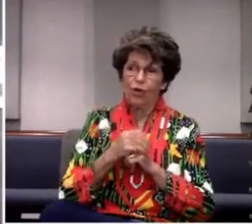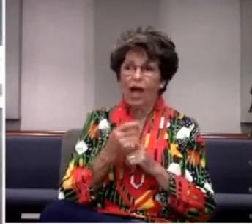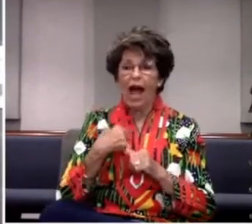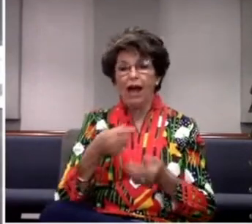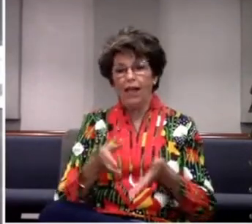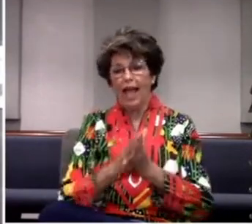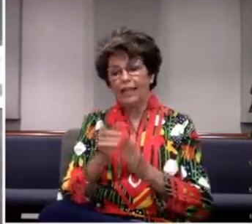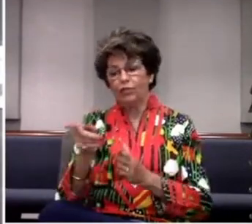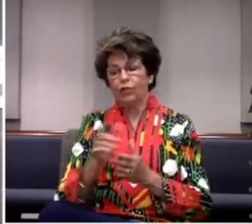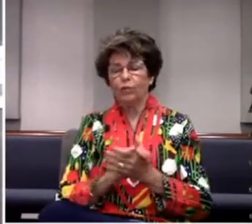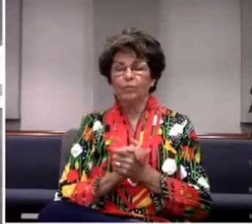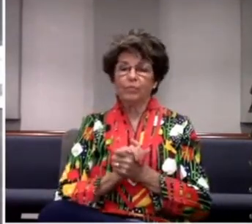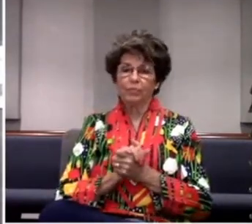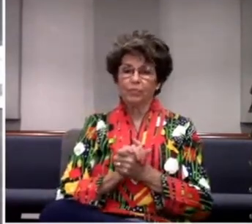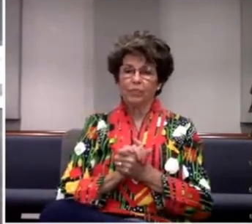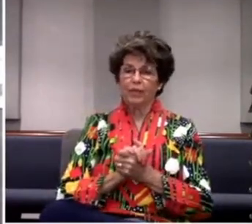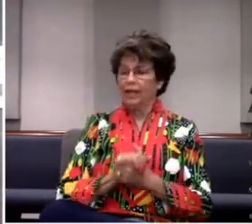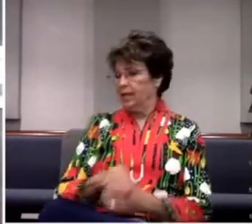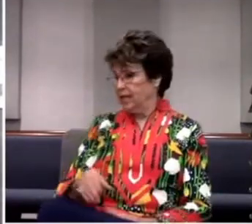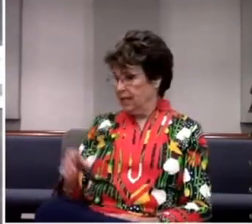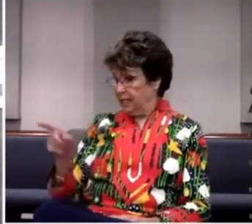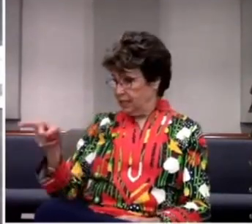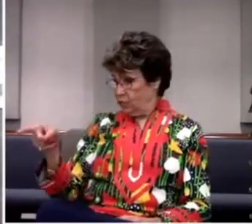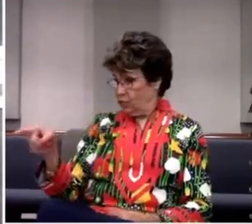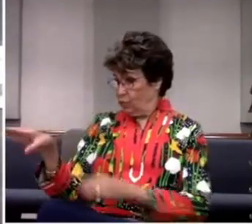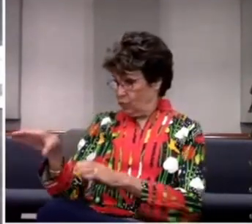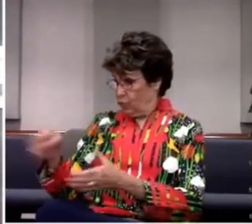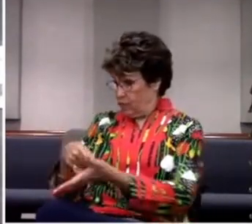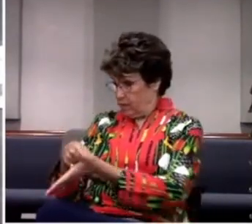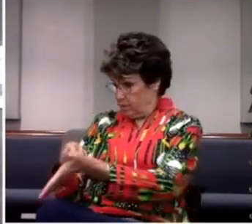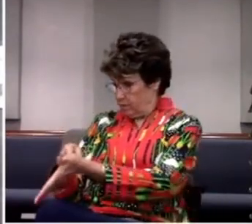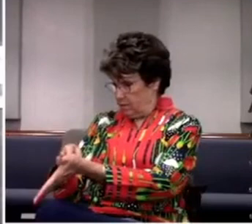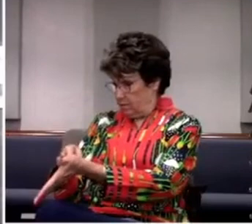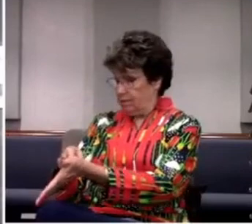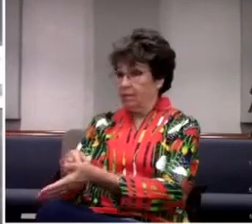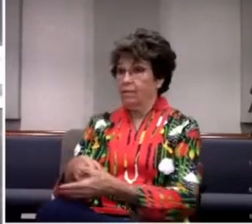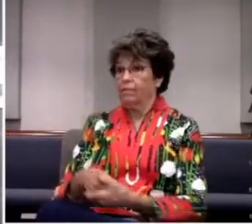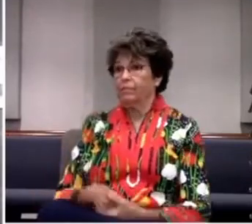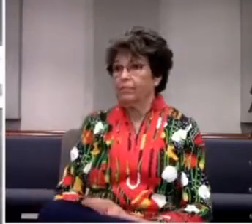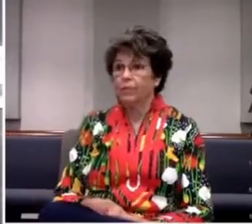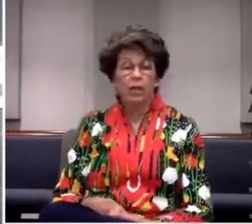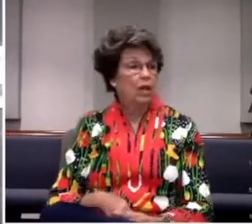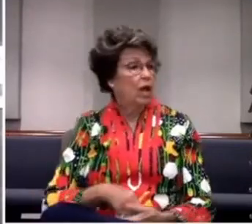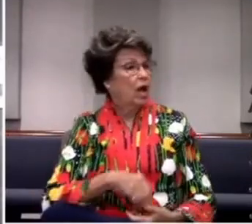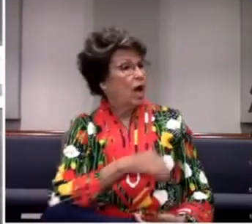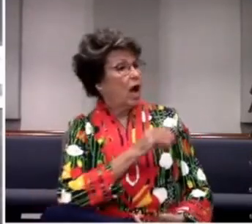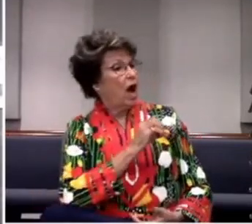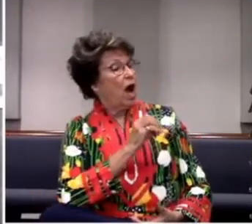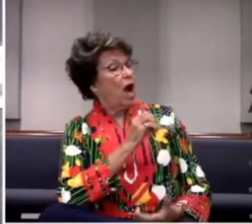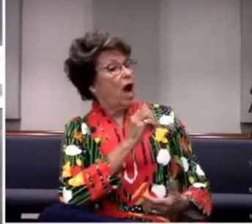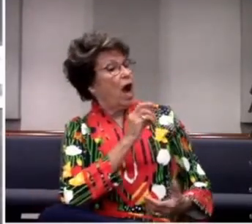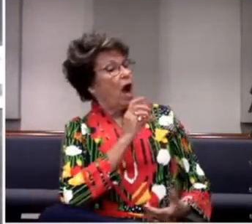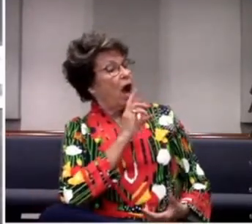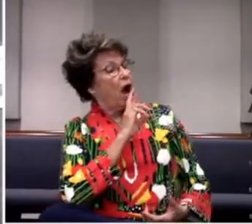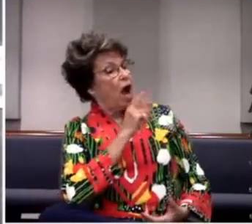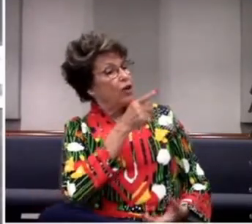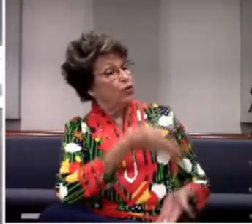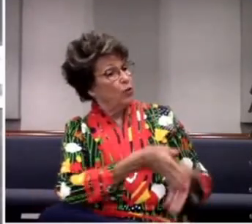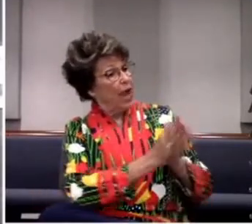her, did you do this? She would say, are you asking me or are you accusing me?